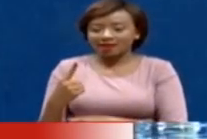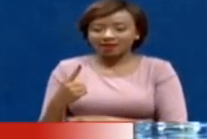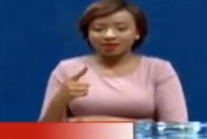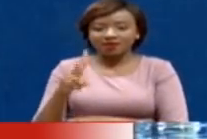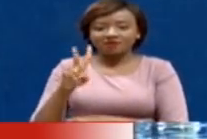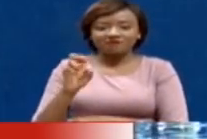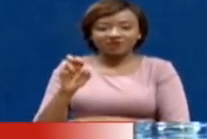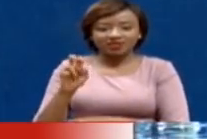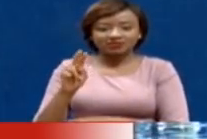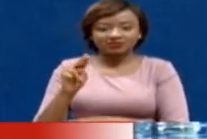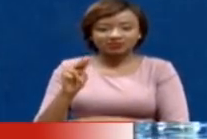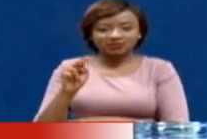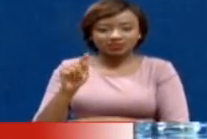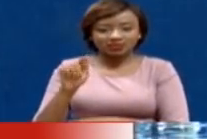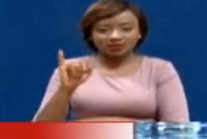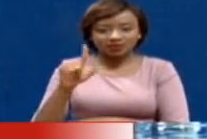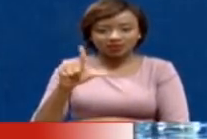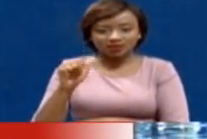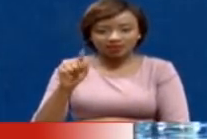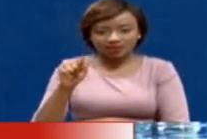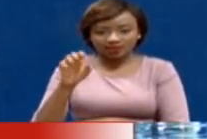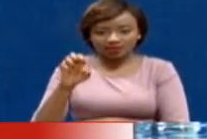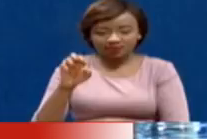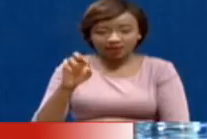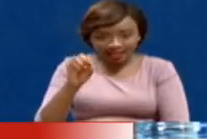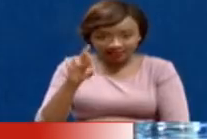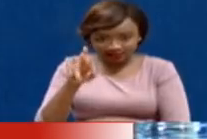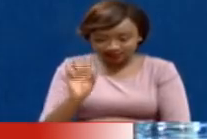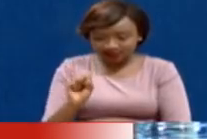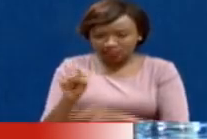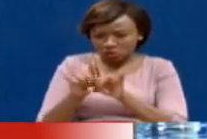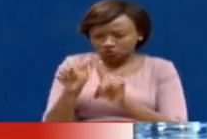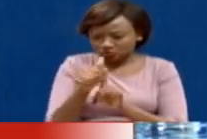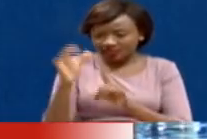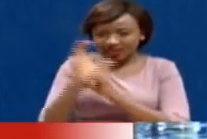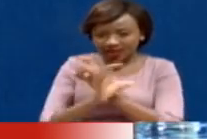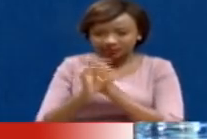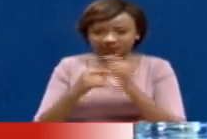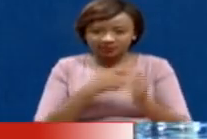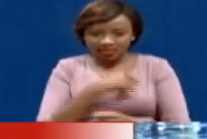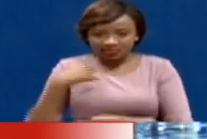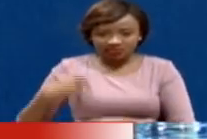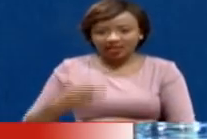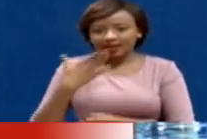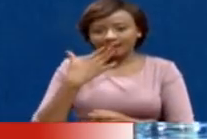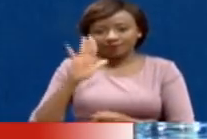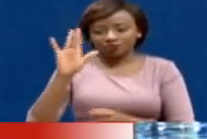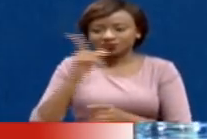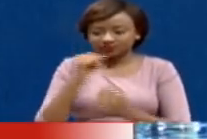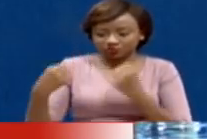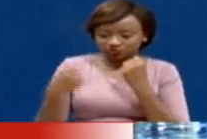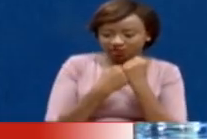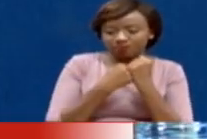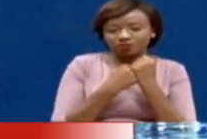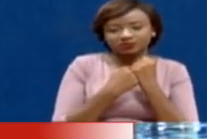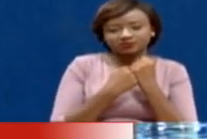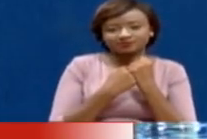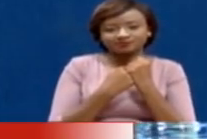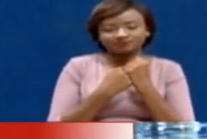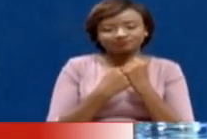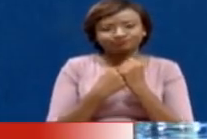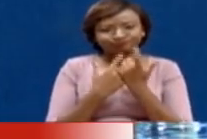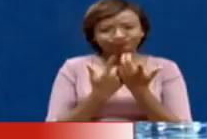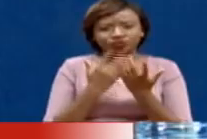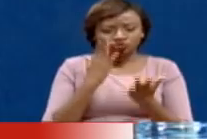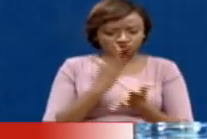ventilators, which should be in the country by this week. Other countries, including China, have promised us support. And because of